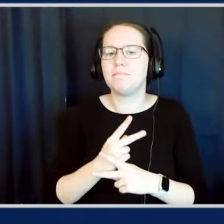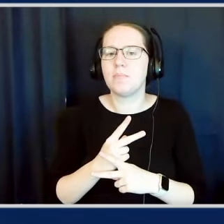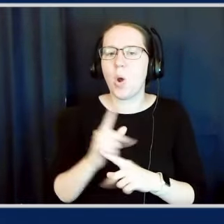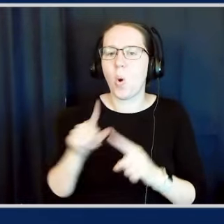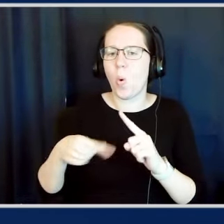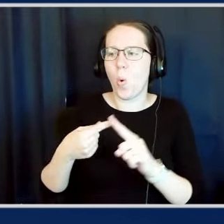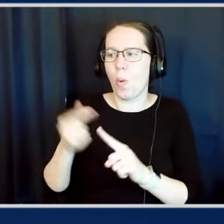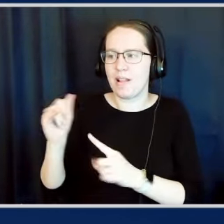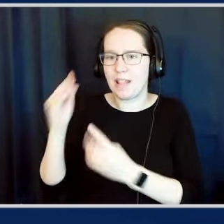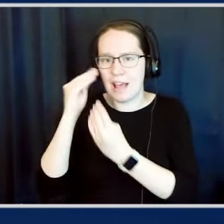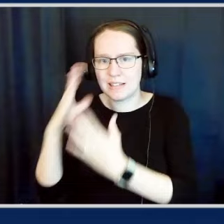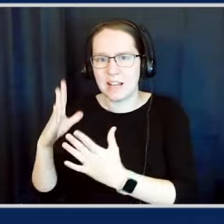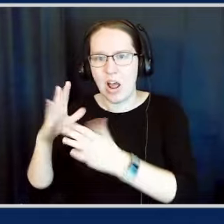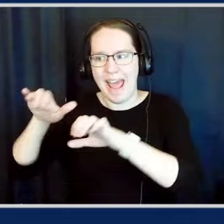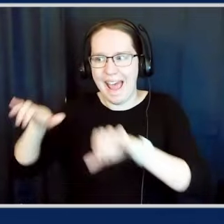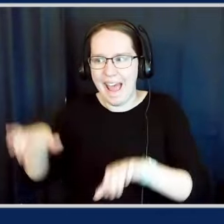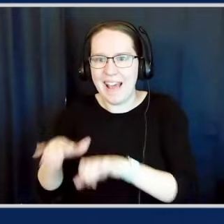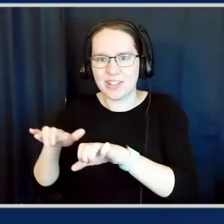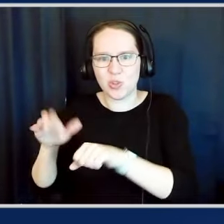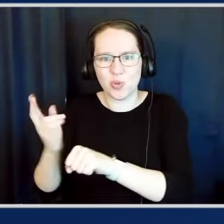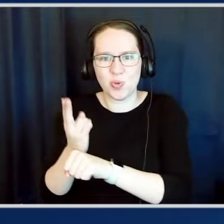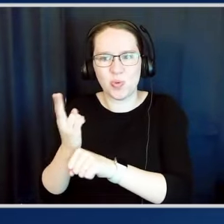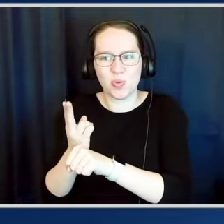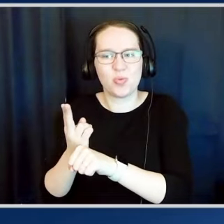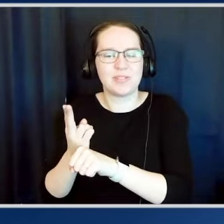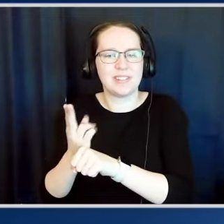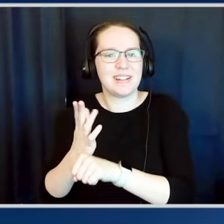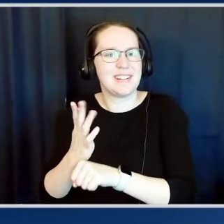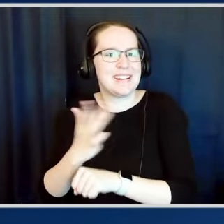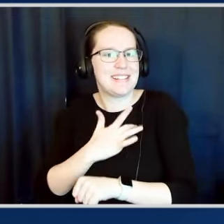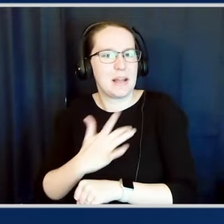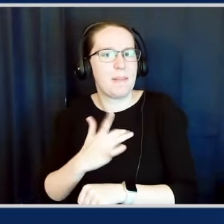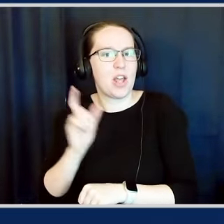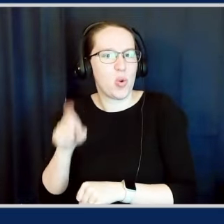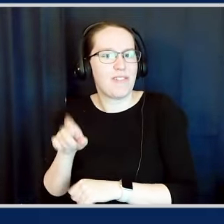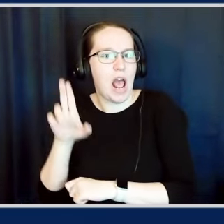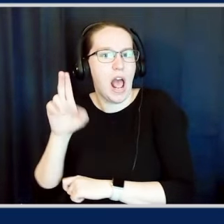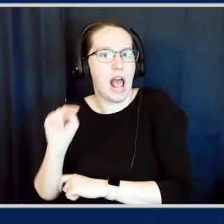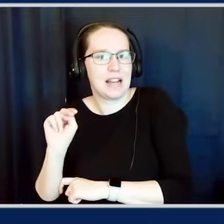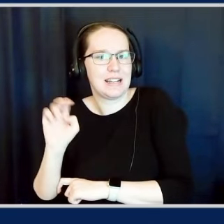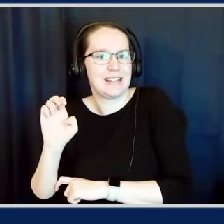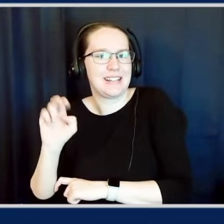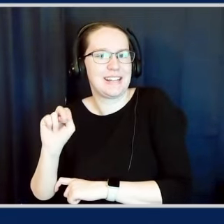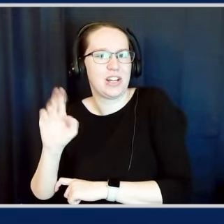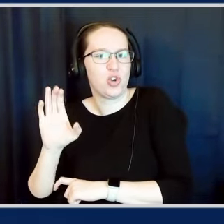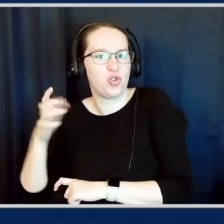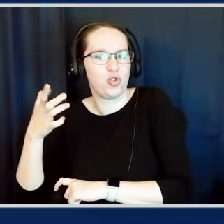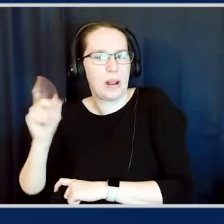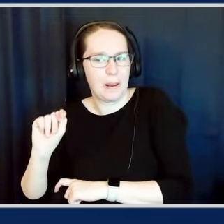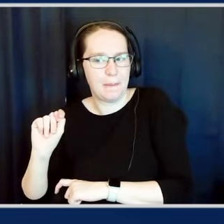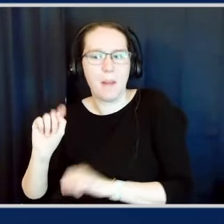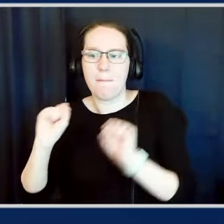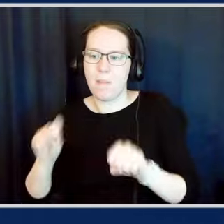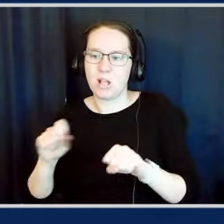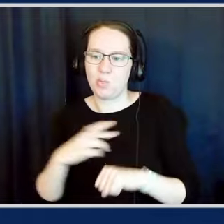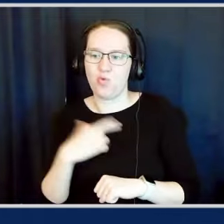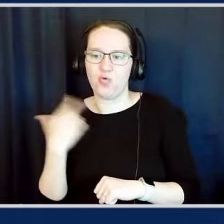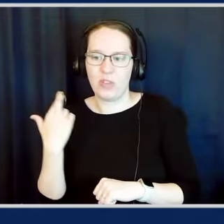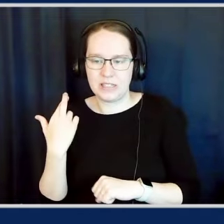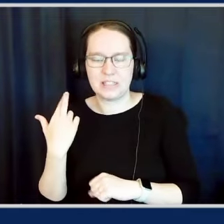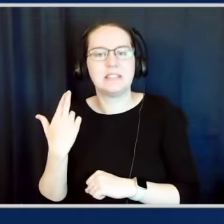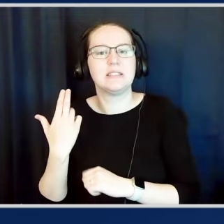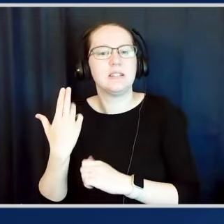data is being acted upon, traditionally it has to, you have to unencrypt it, so it has some possible exposure, right? And the question